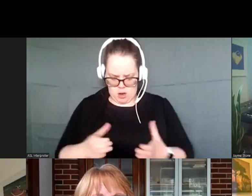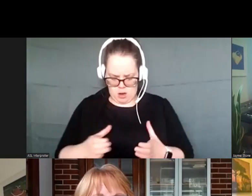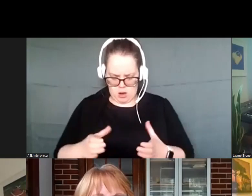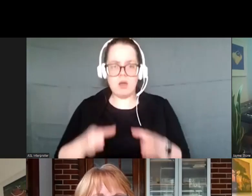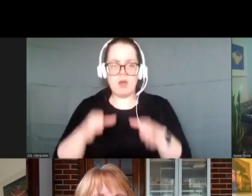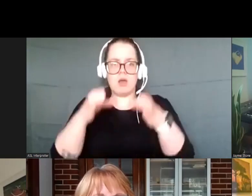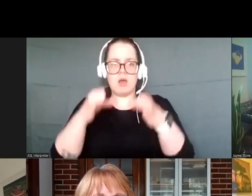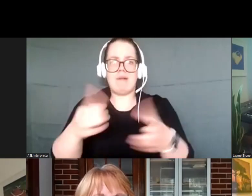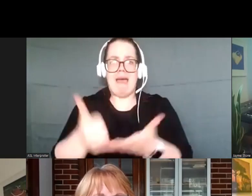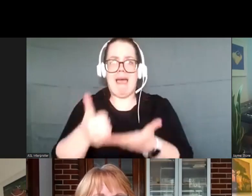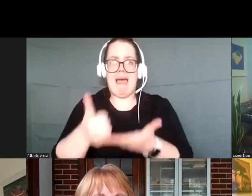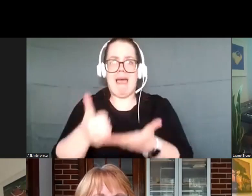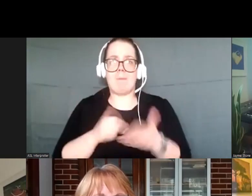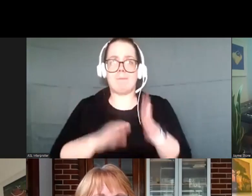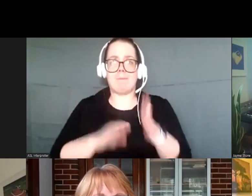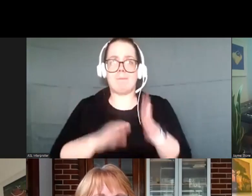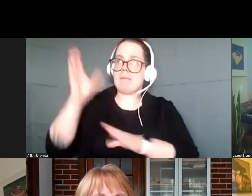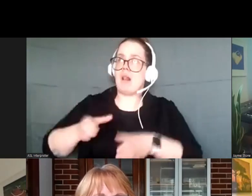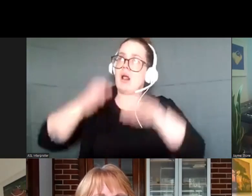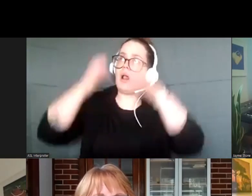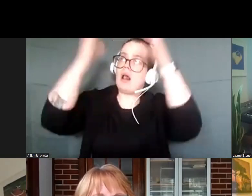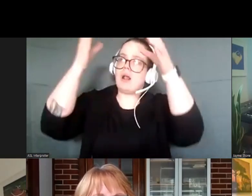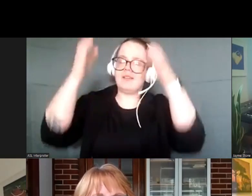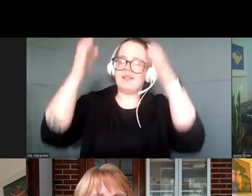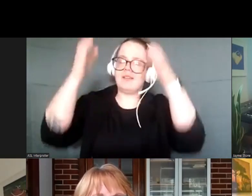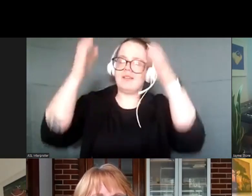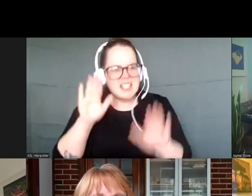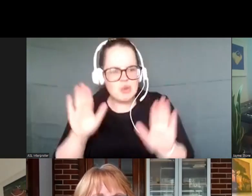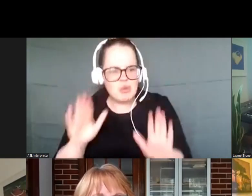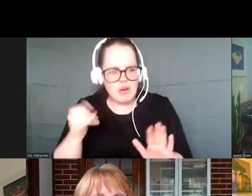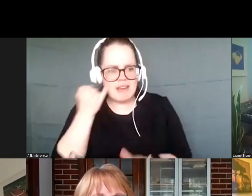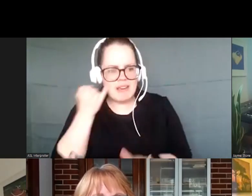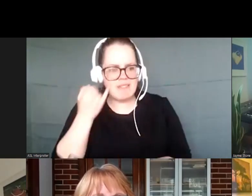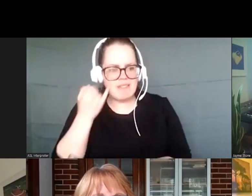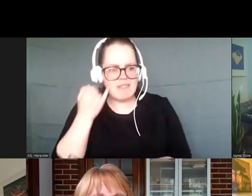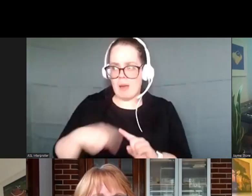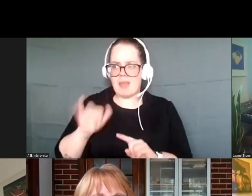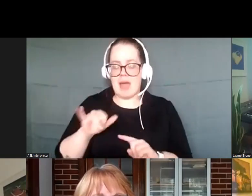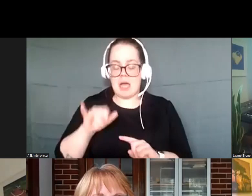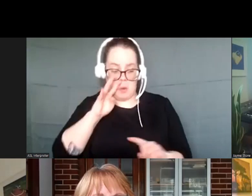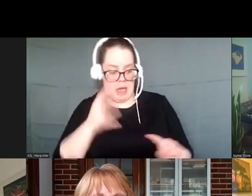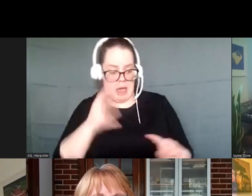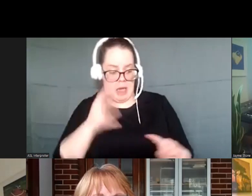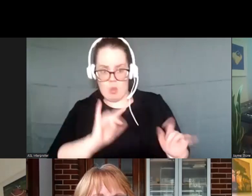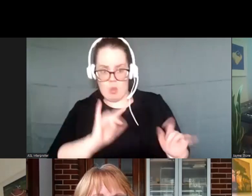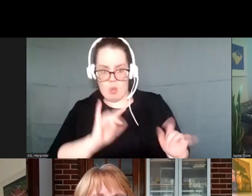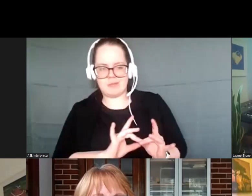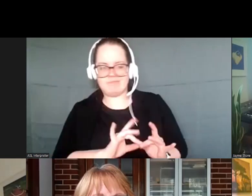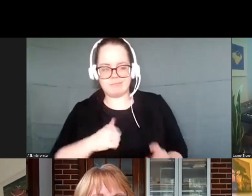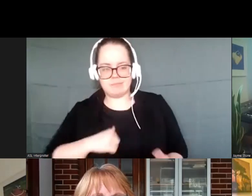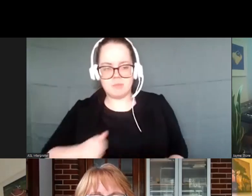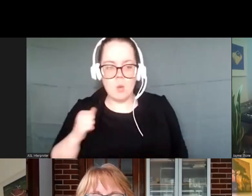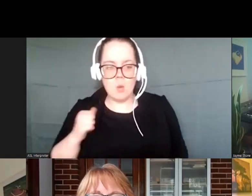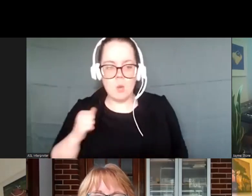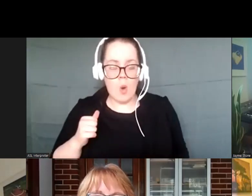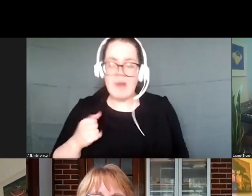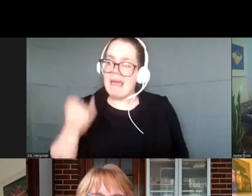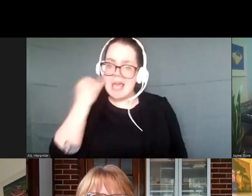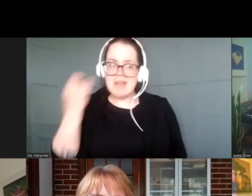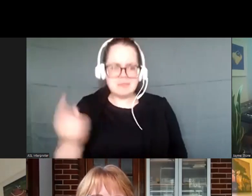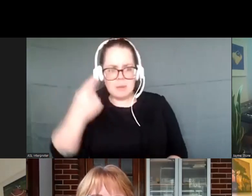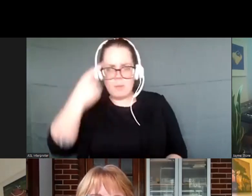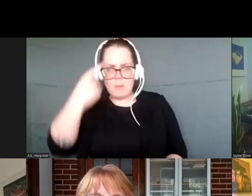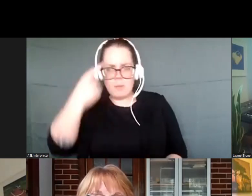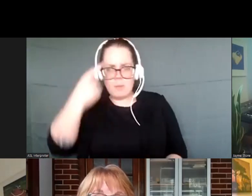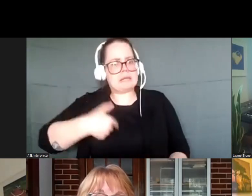with it. And that's awesome if you really think about it. So I don't just ignore it. When somebody thinks enough of me to ask